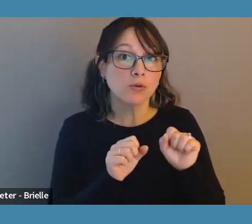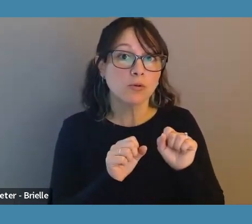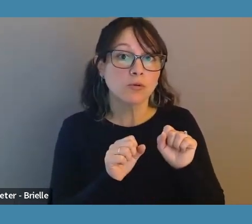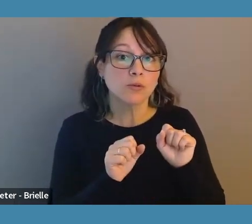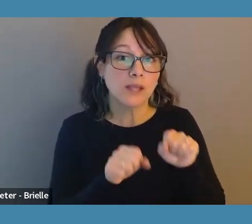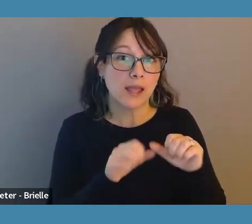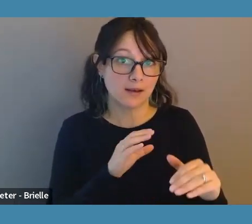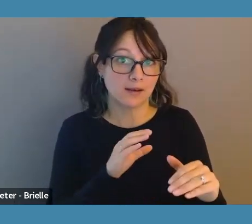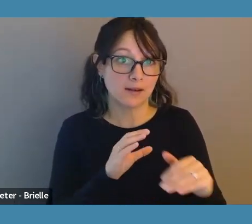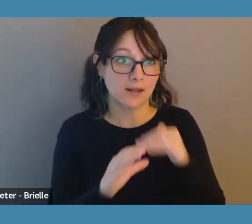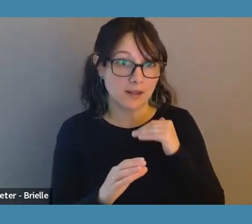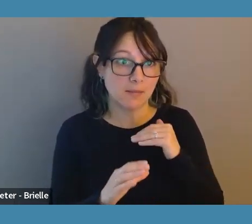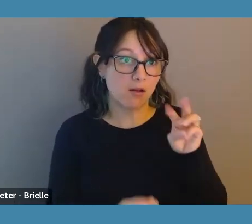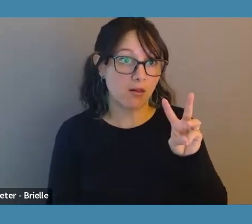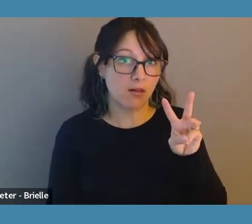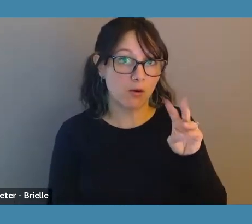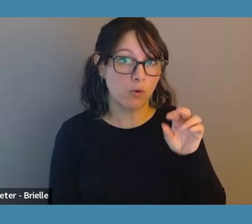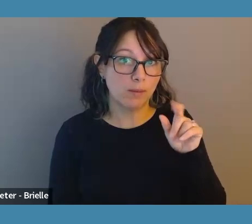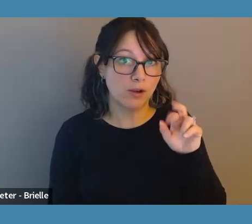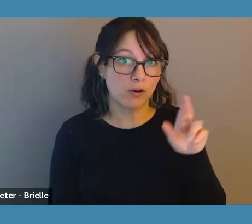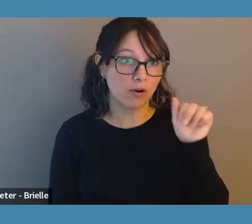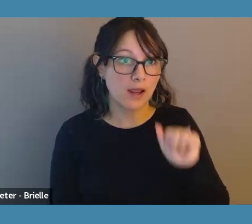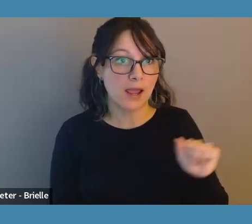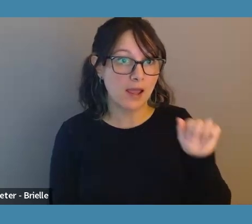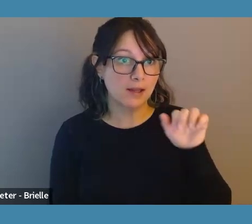the email